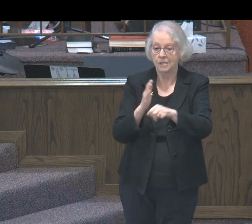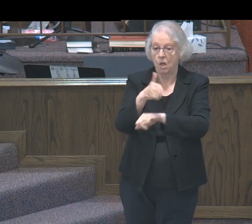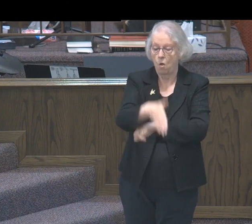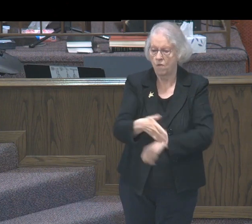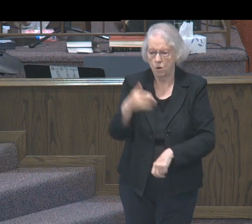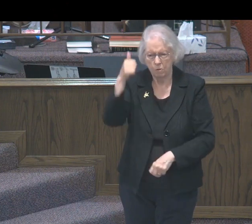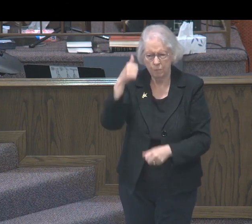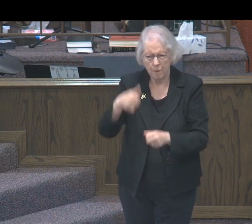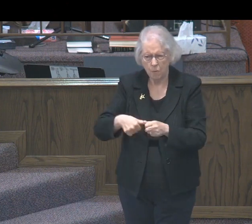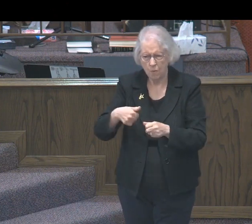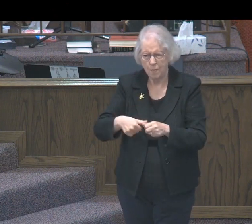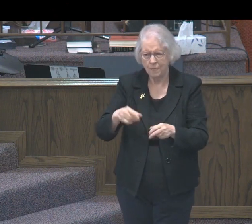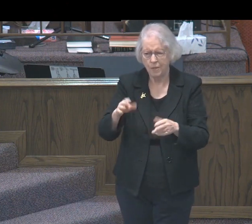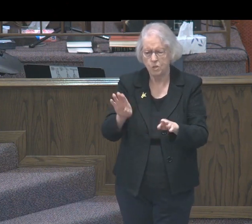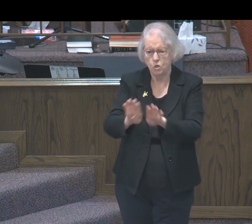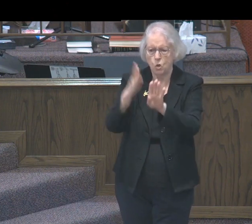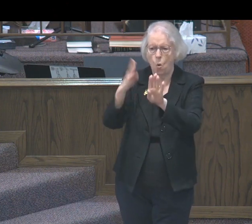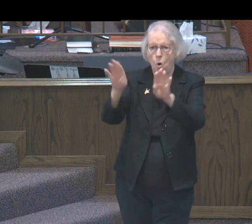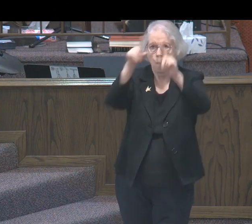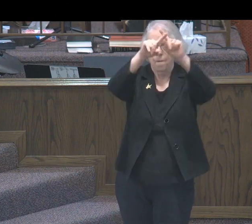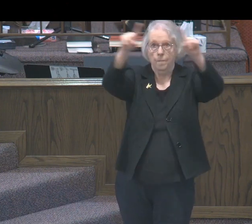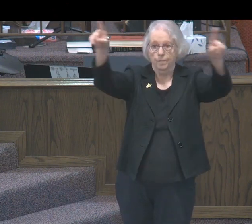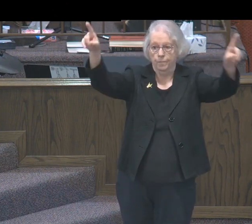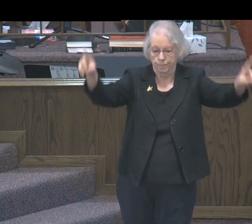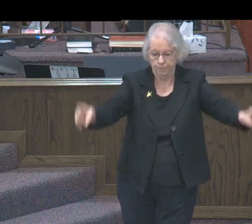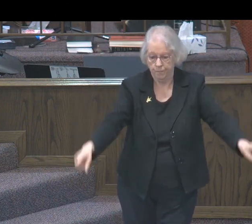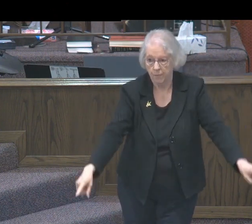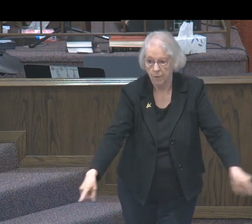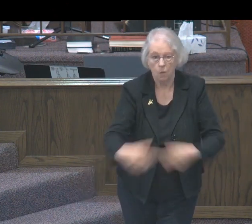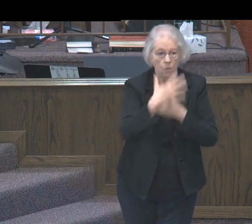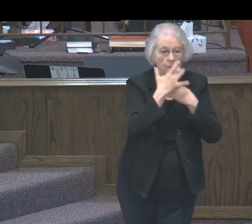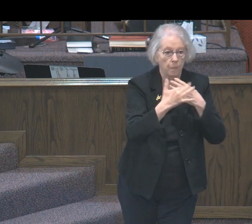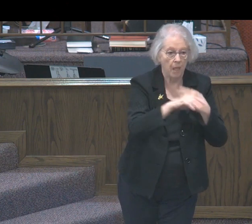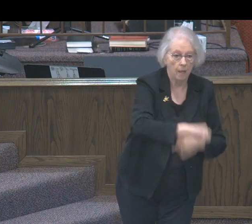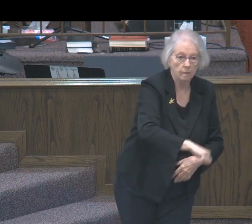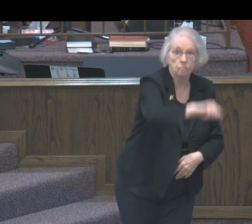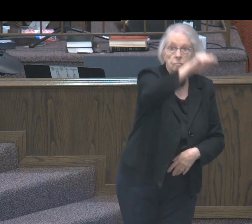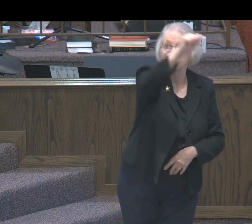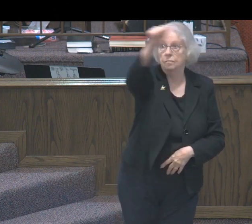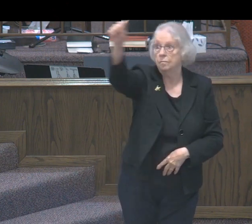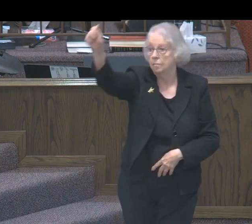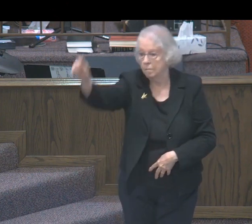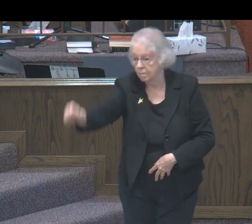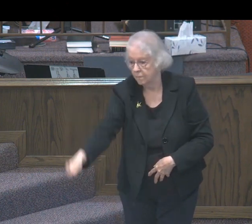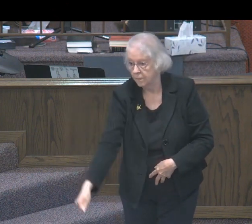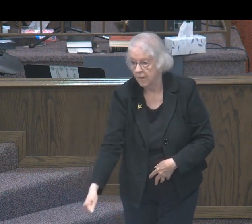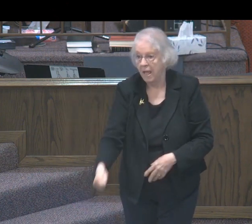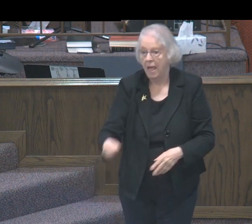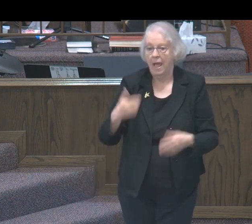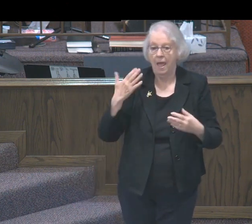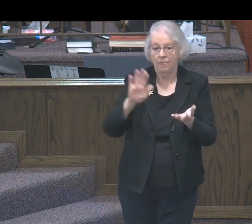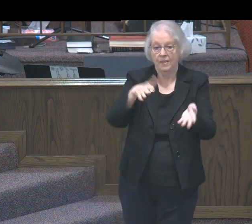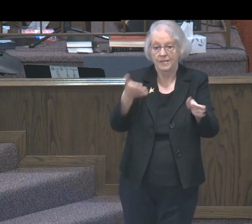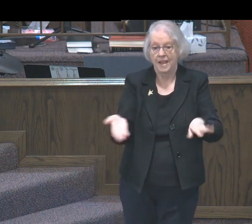remembering all that God had done for his people, the nation of Israel. And as